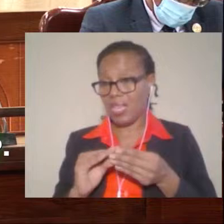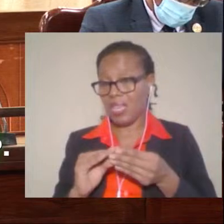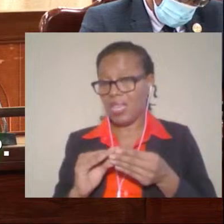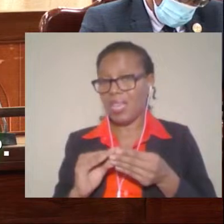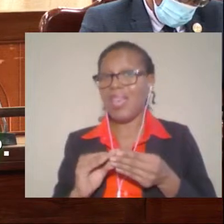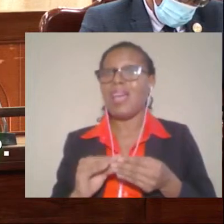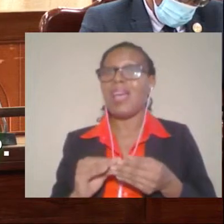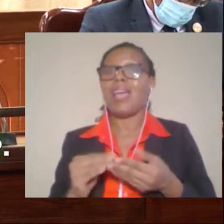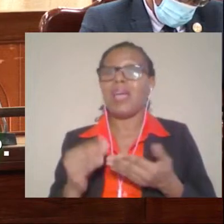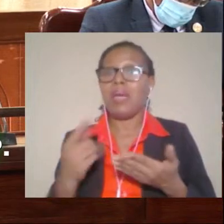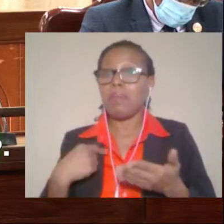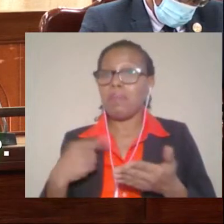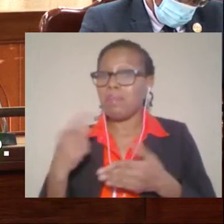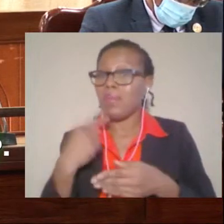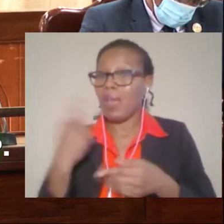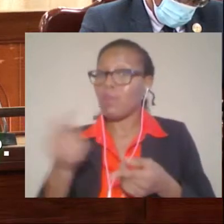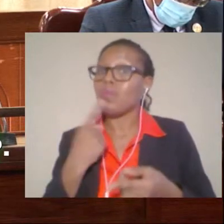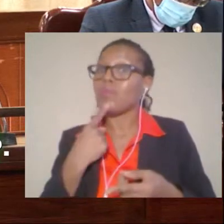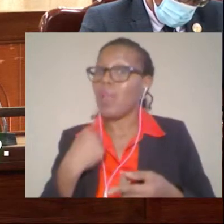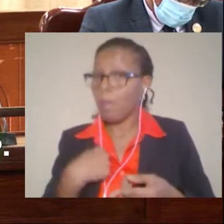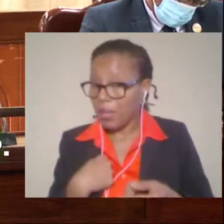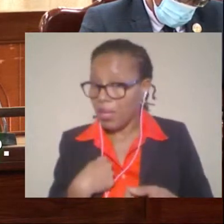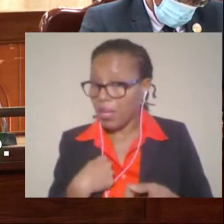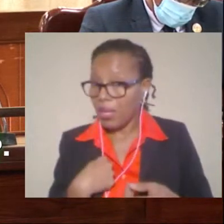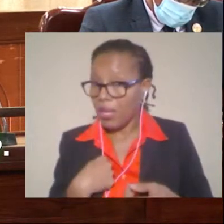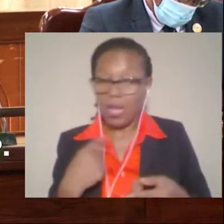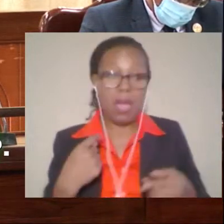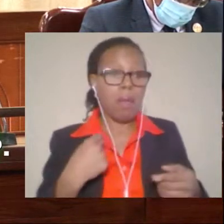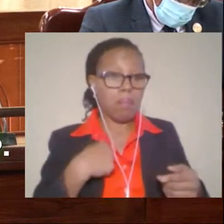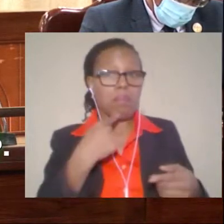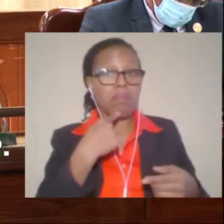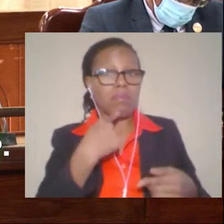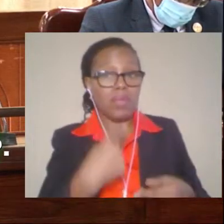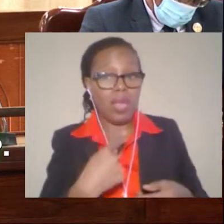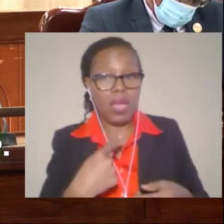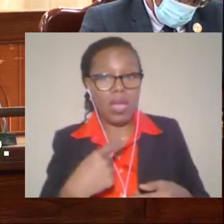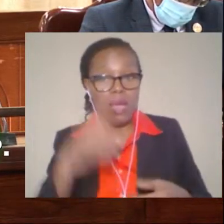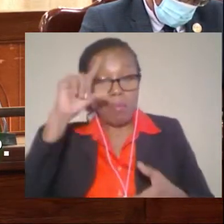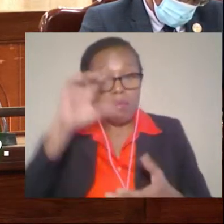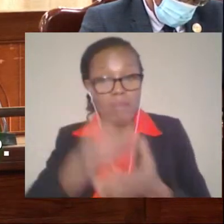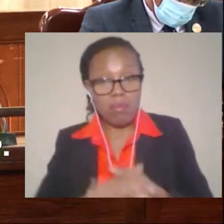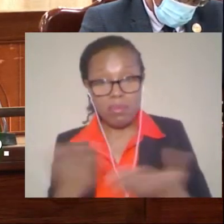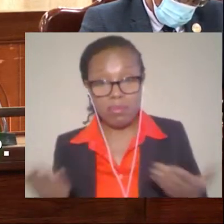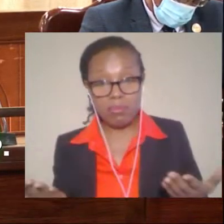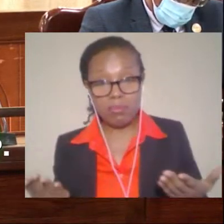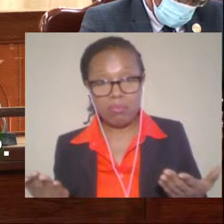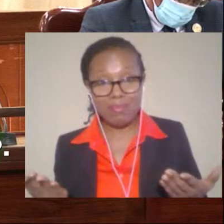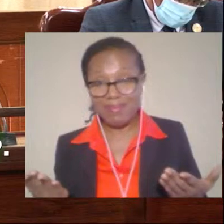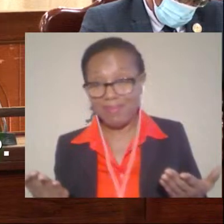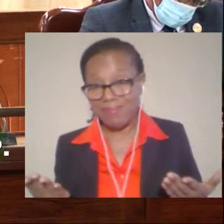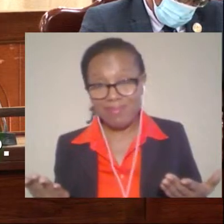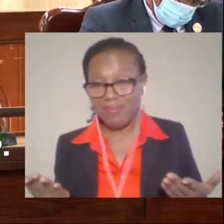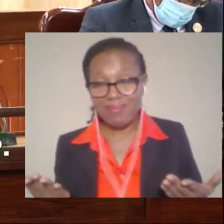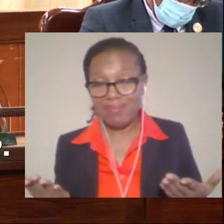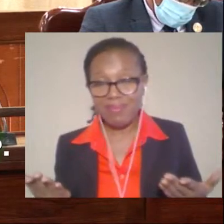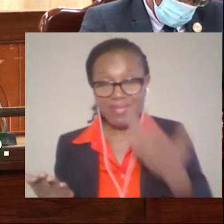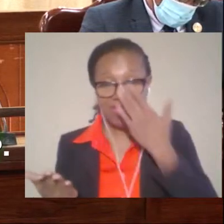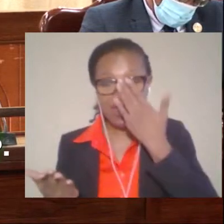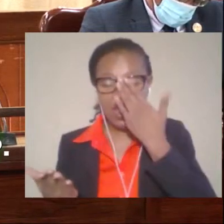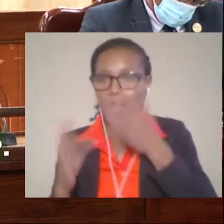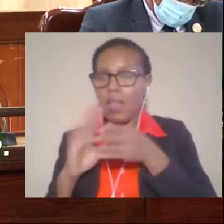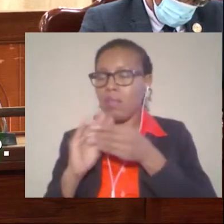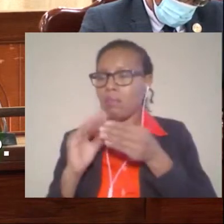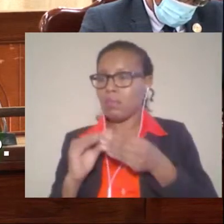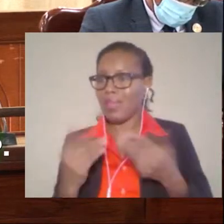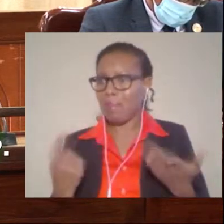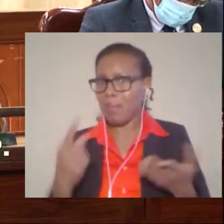am saying that I don't believe that information. I'm saying, Mr. Speaker, I don't believe that there are many people in Barbados who believe that the